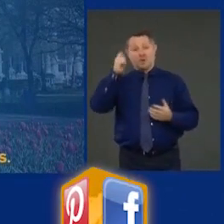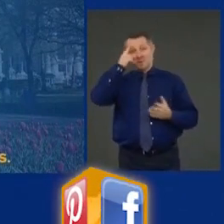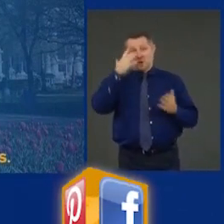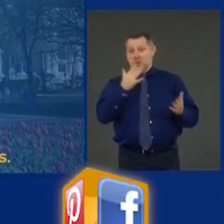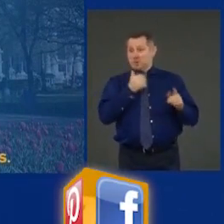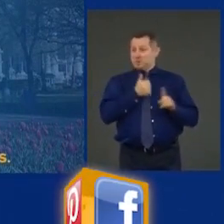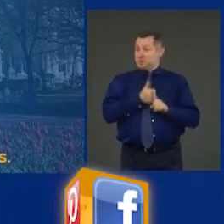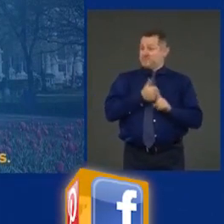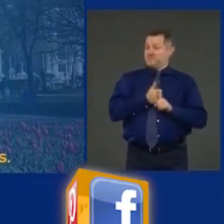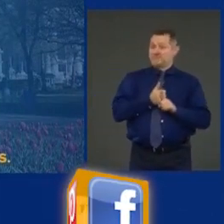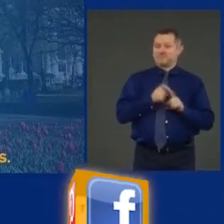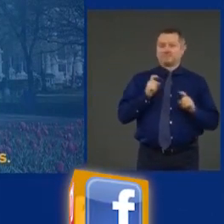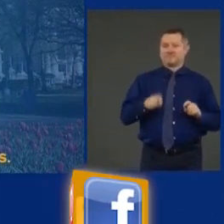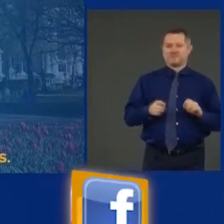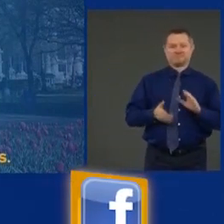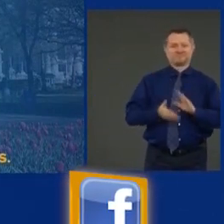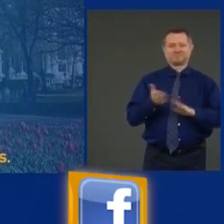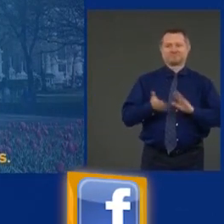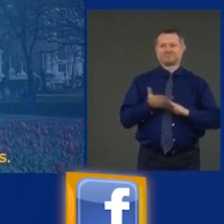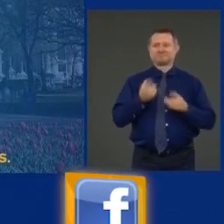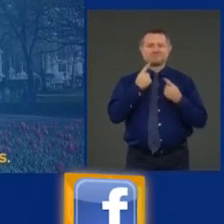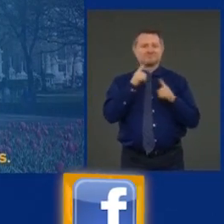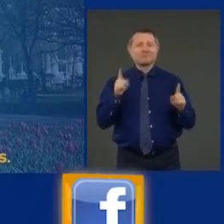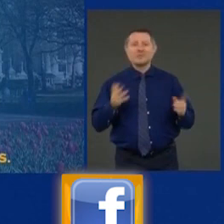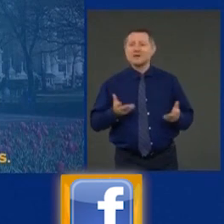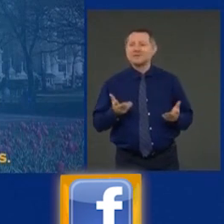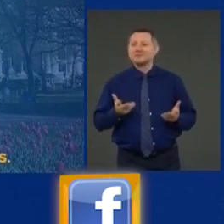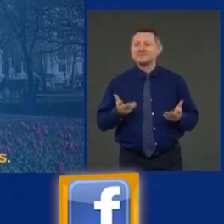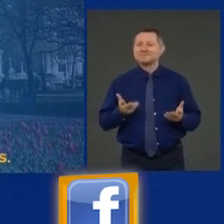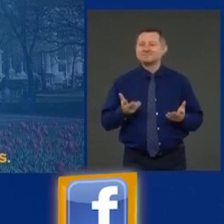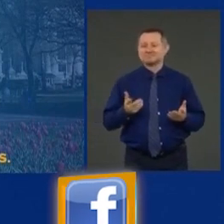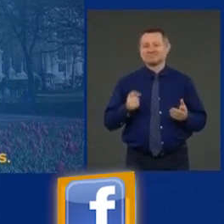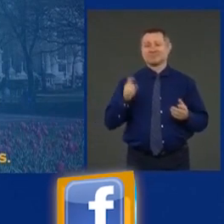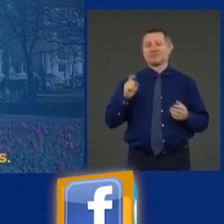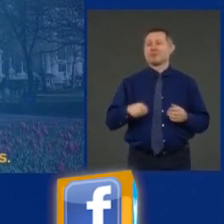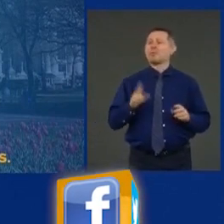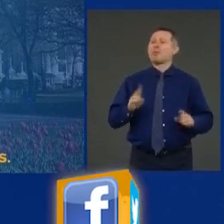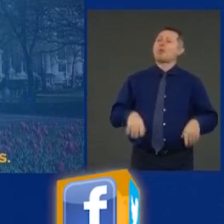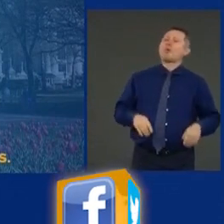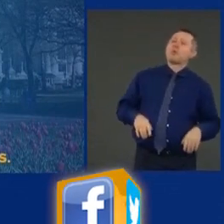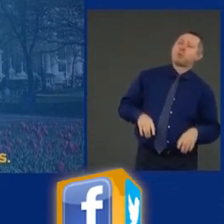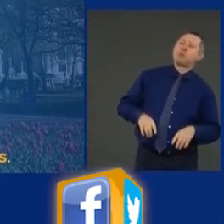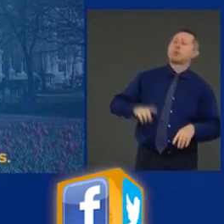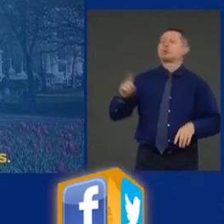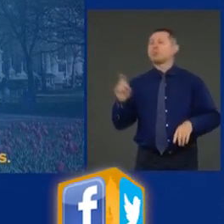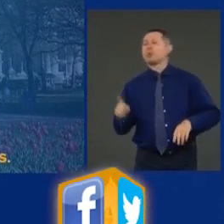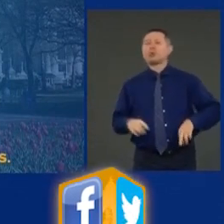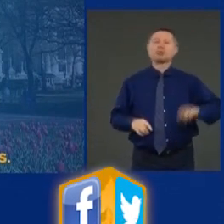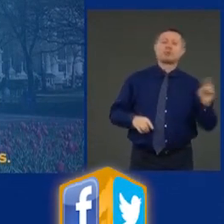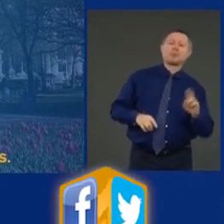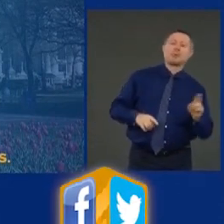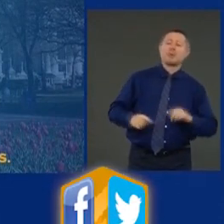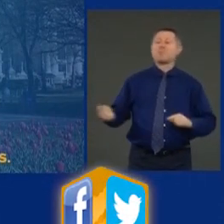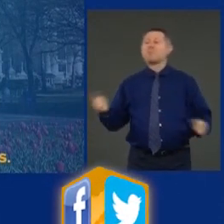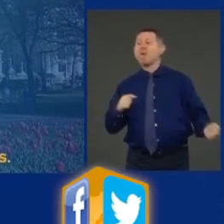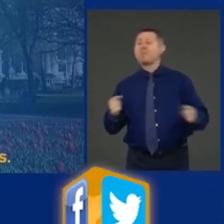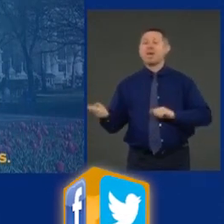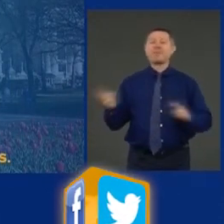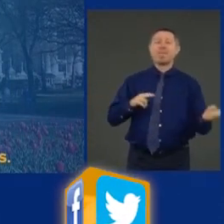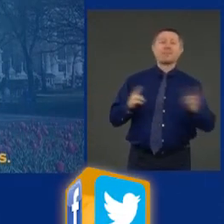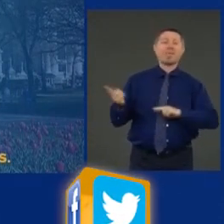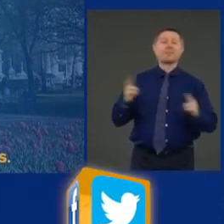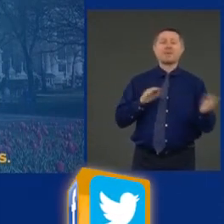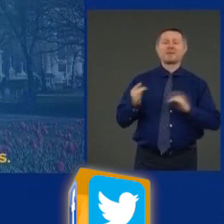to work now. This is not normal politics, political rhetoric,